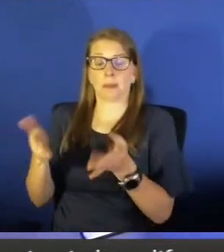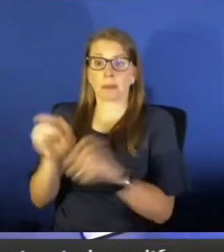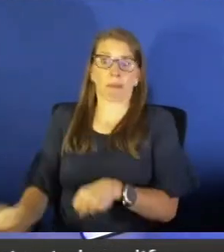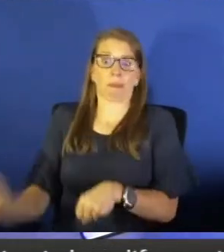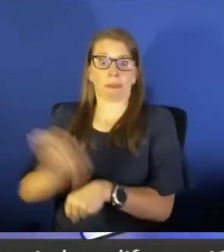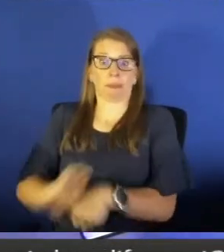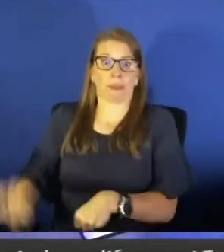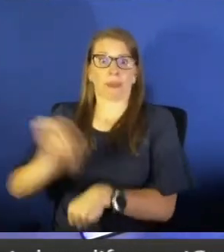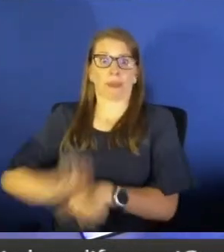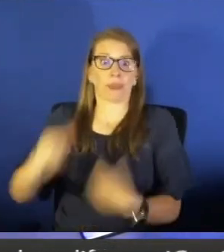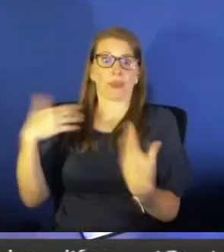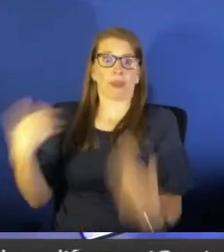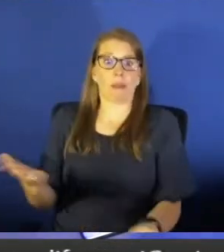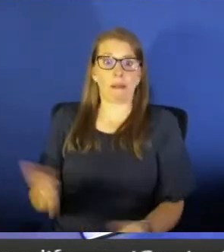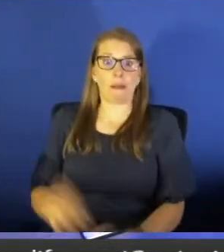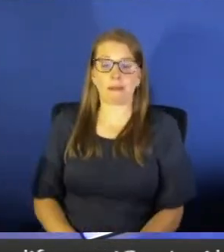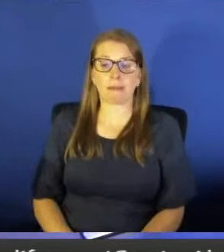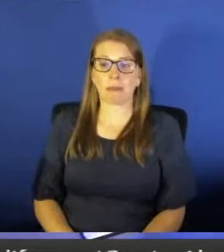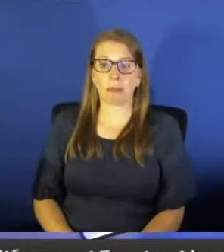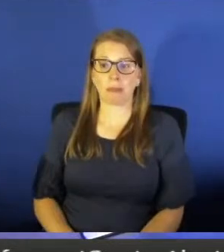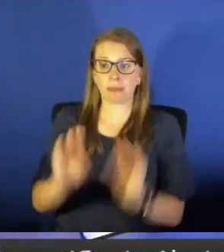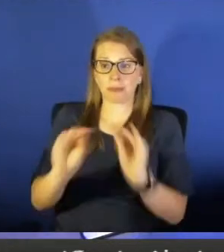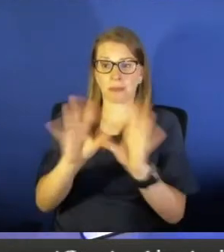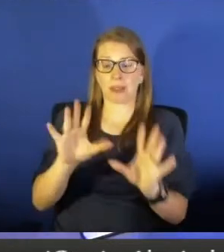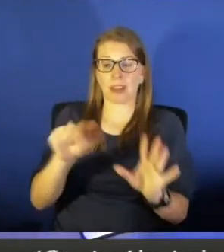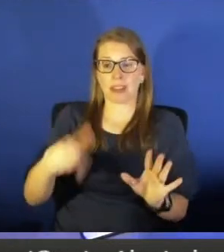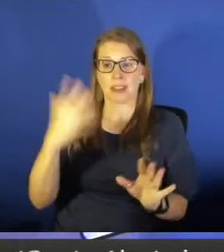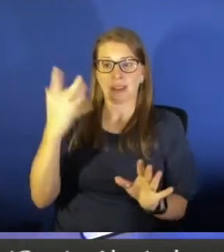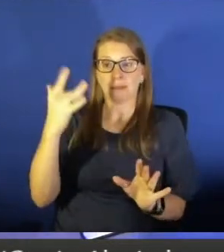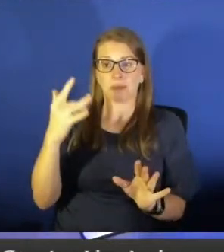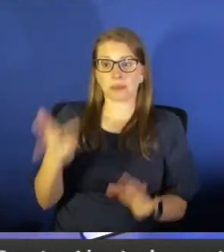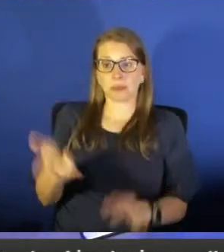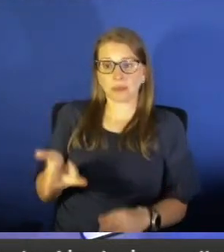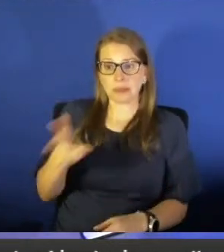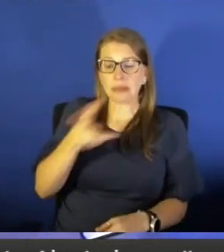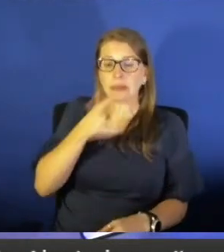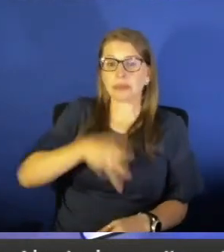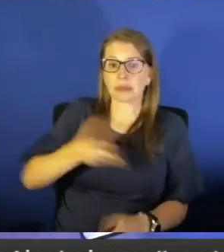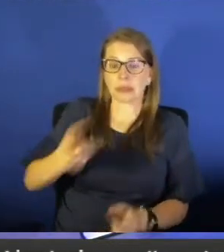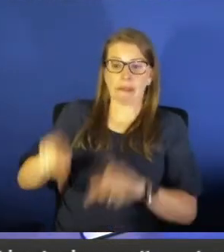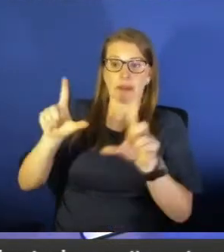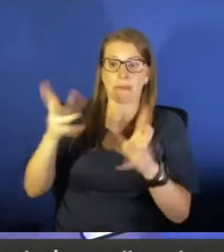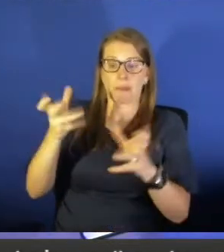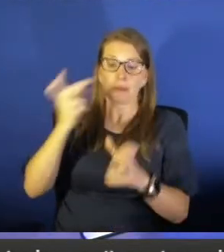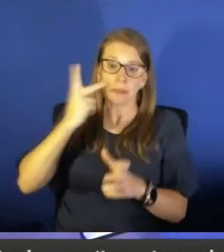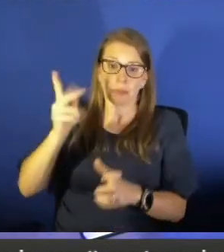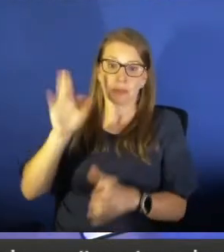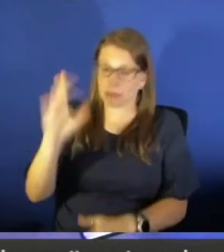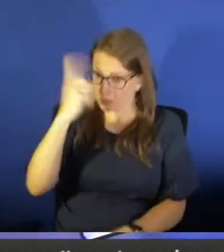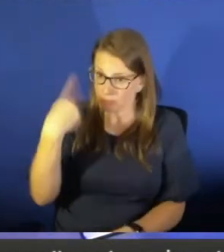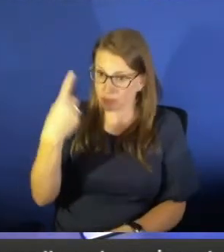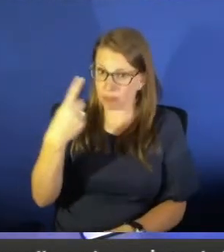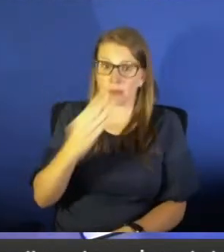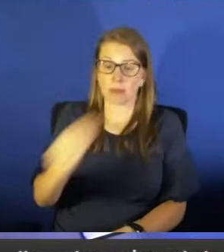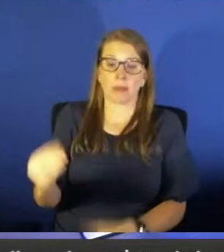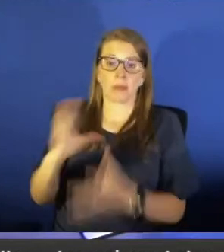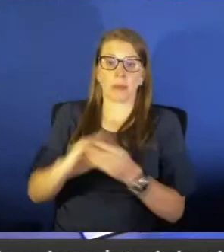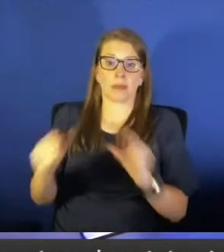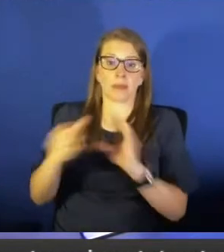goes. Yes. To be clear, this is why we have those 3 women up there, because we want to see their faces and hear their stories. This is the correct world